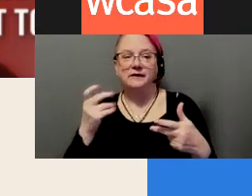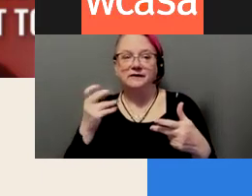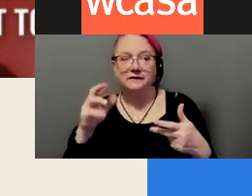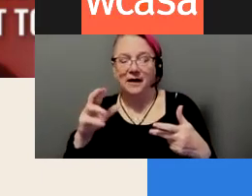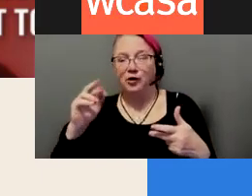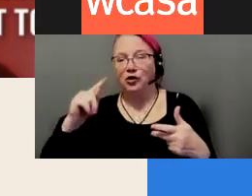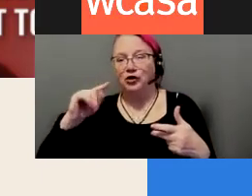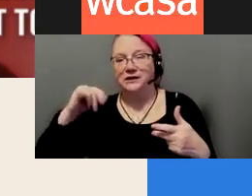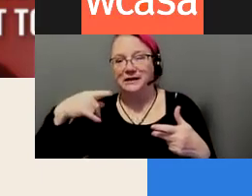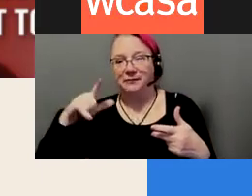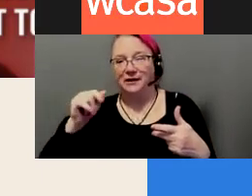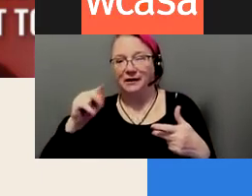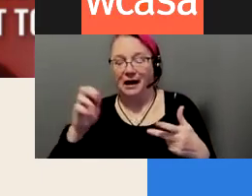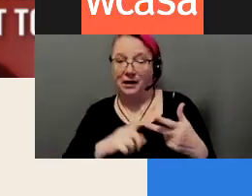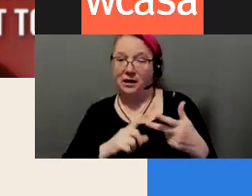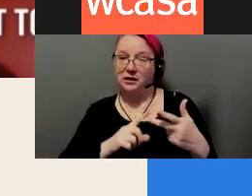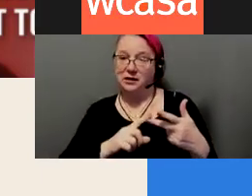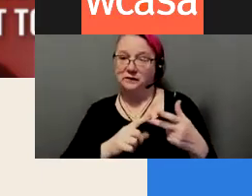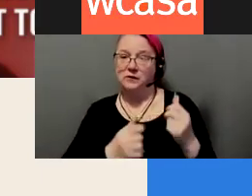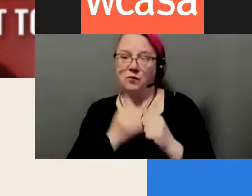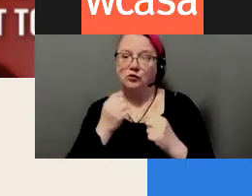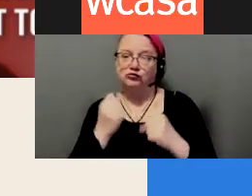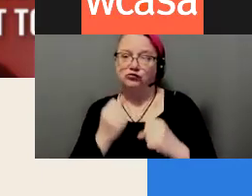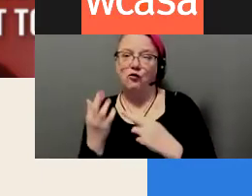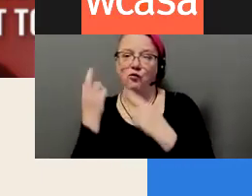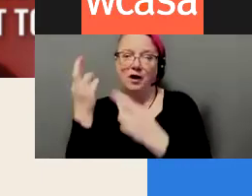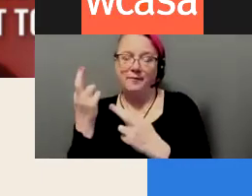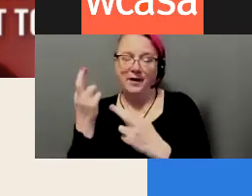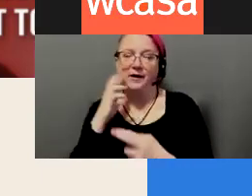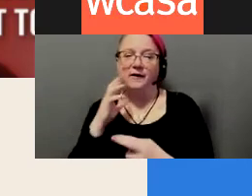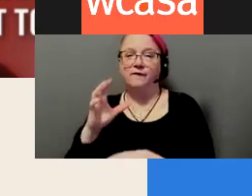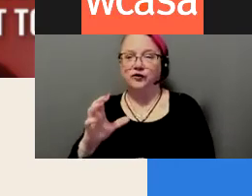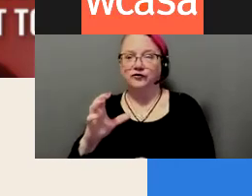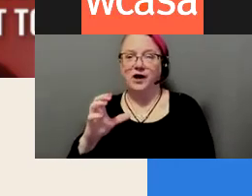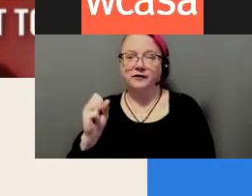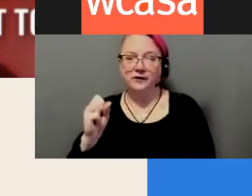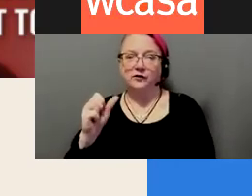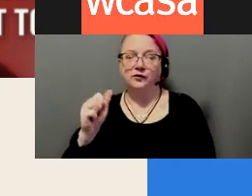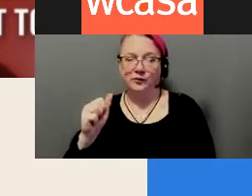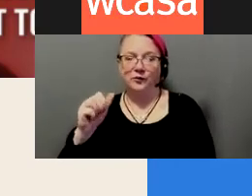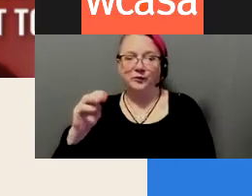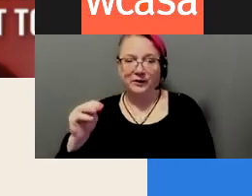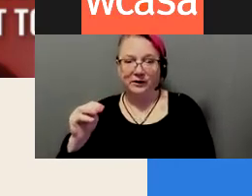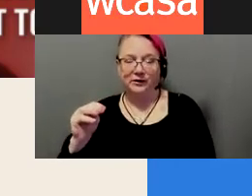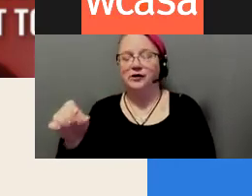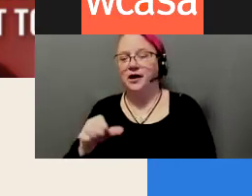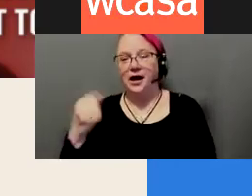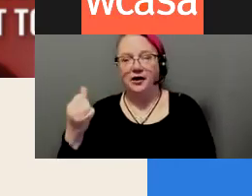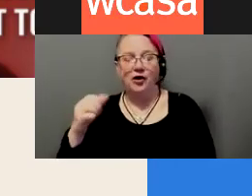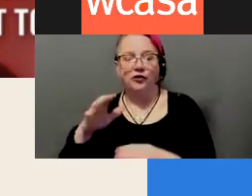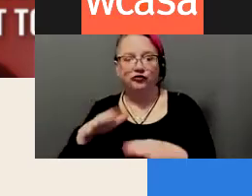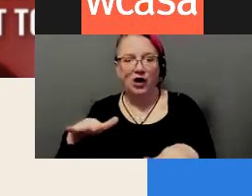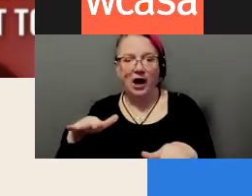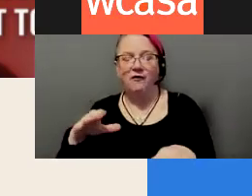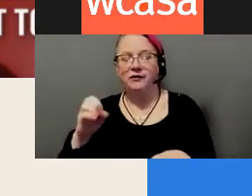that is the recommended method of reporting for victims of child sexual abuse material and other forms of child exploitation